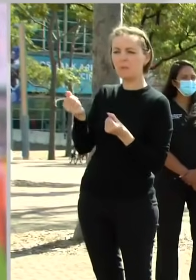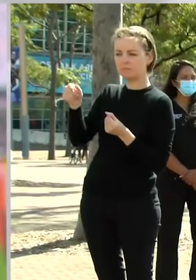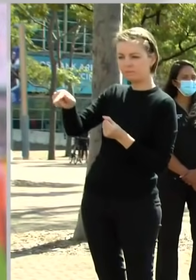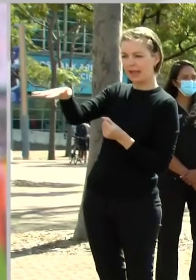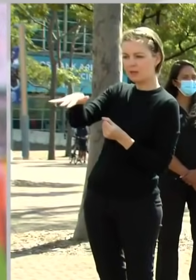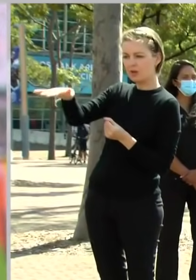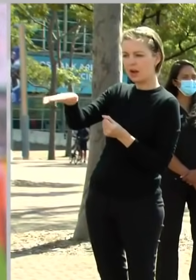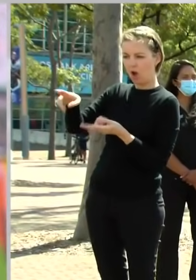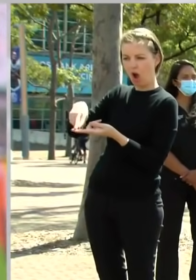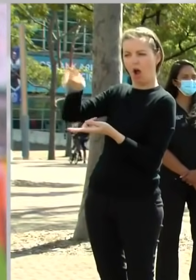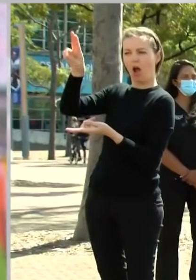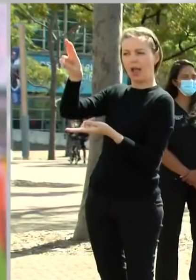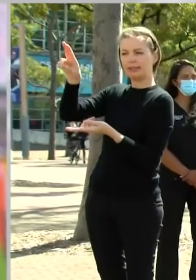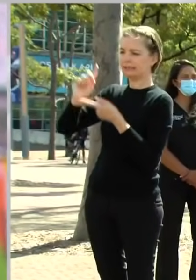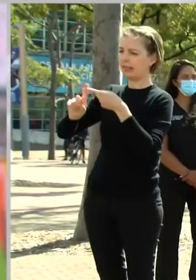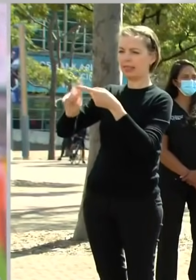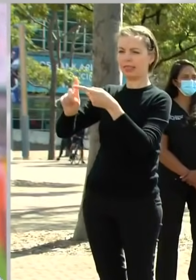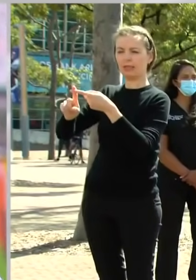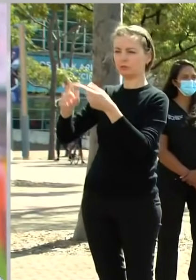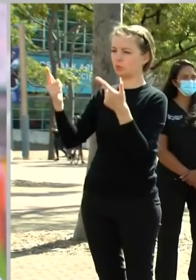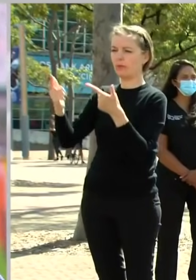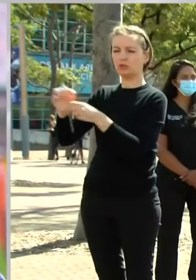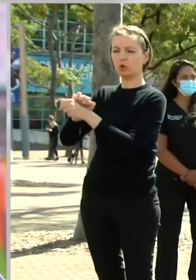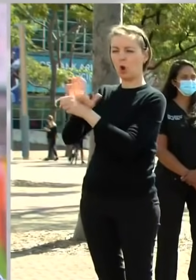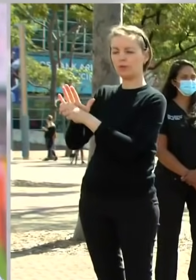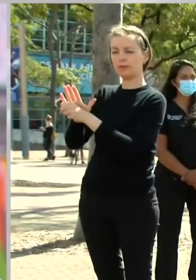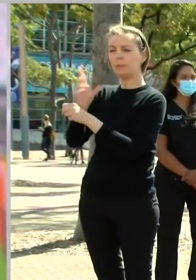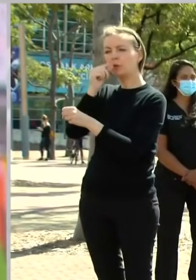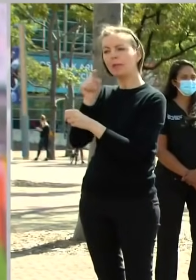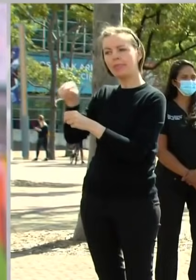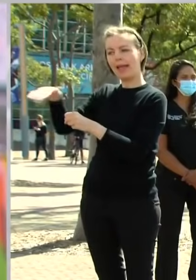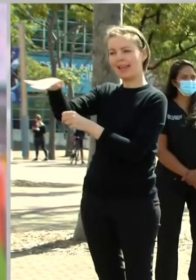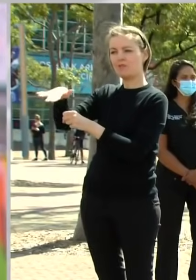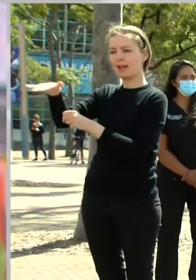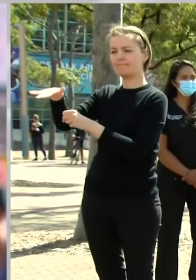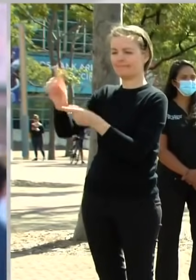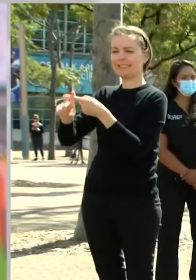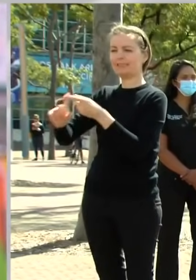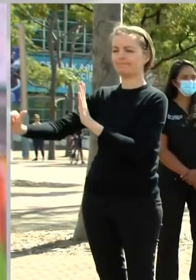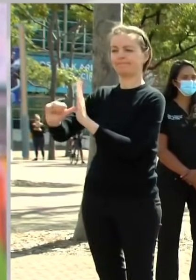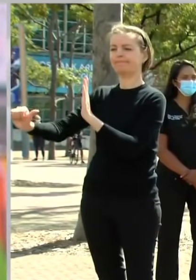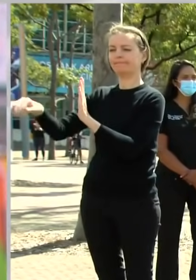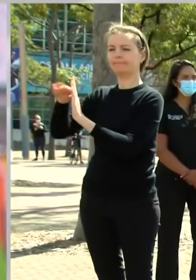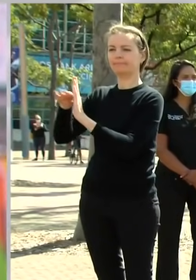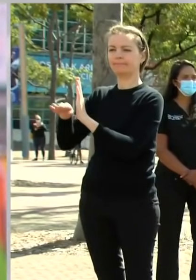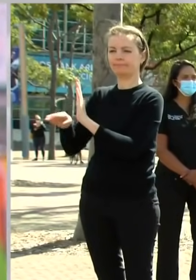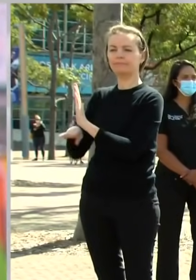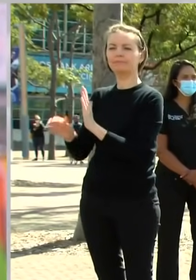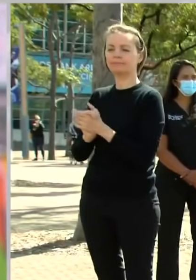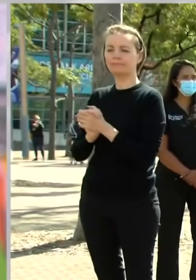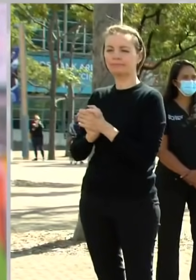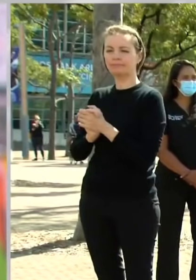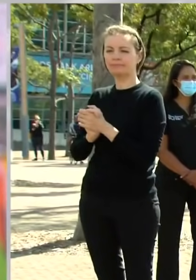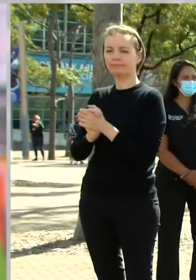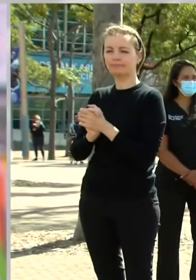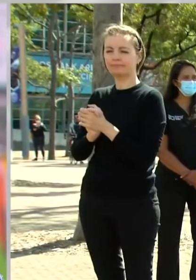up the state, that if you live in a community or in a category of person who has those high rates of the virus, we might have